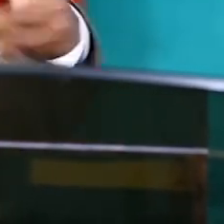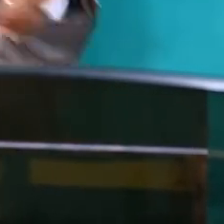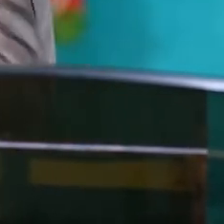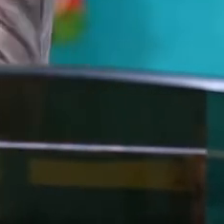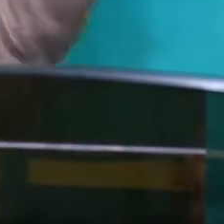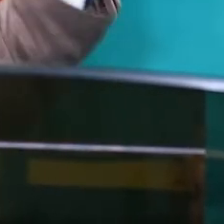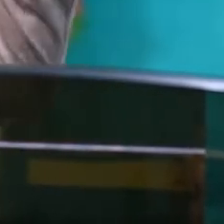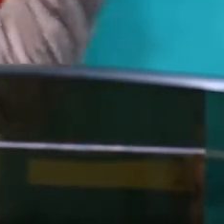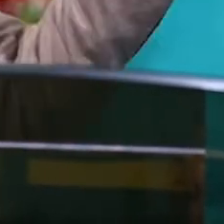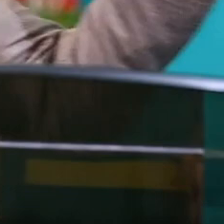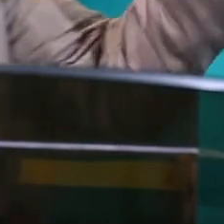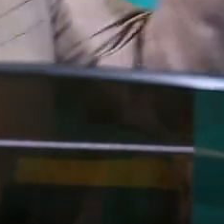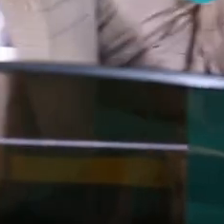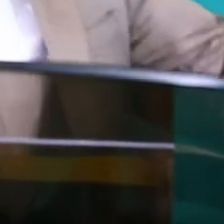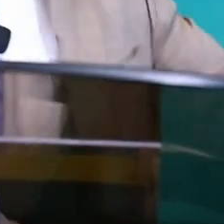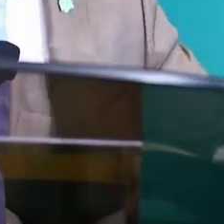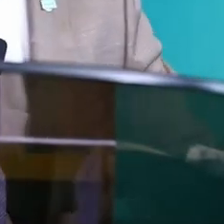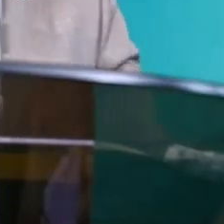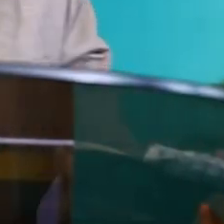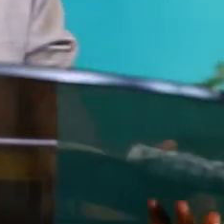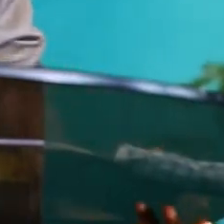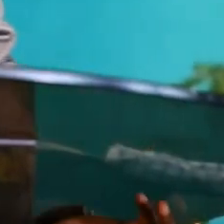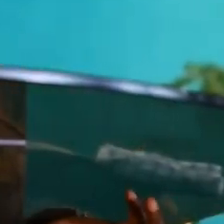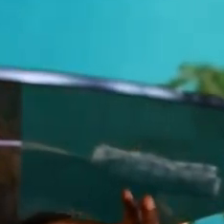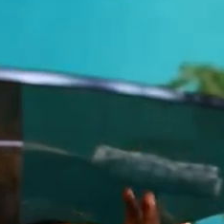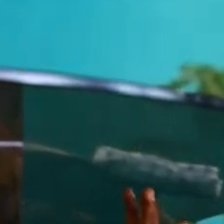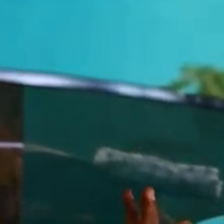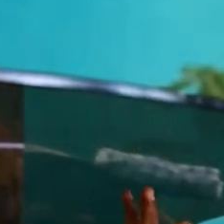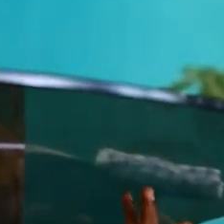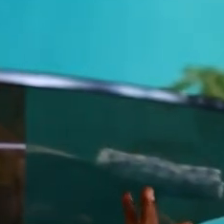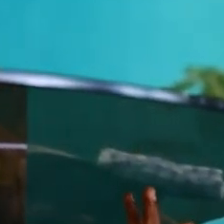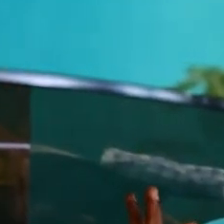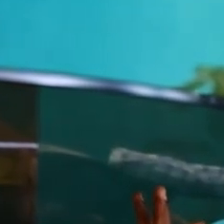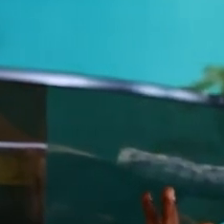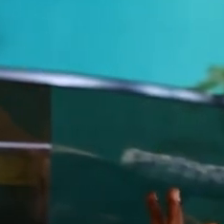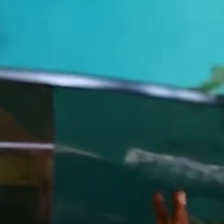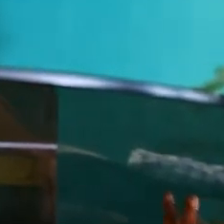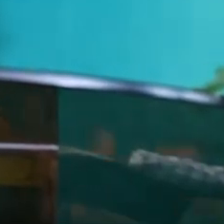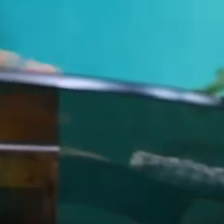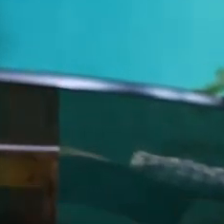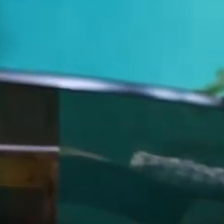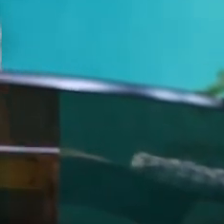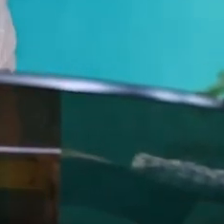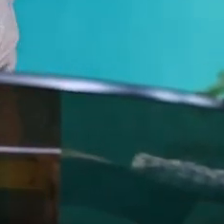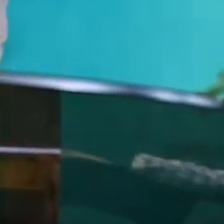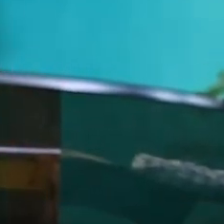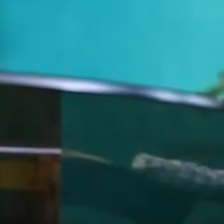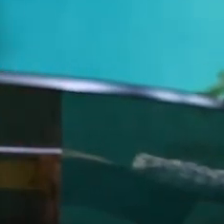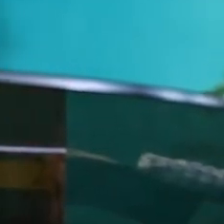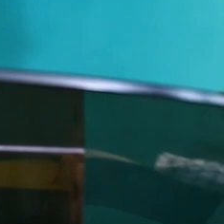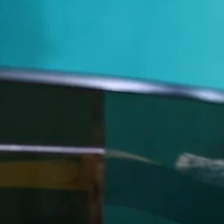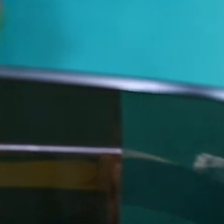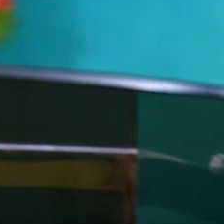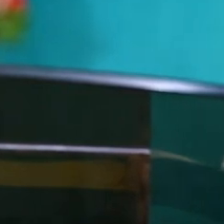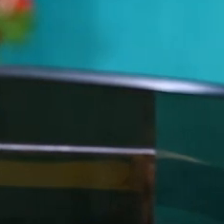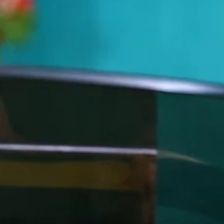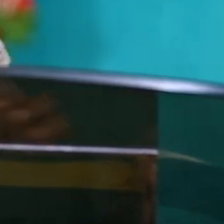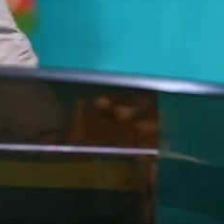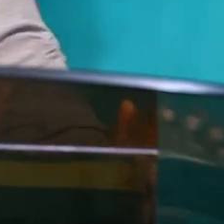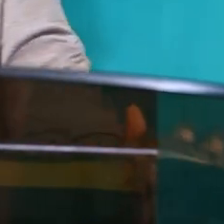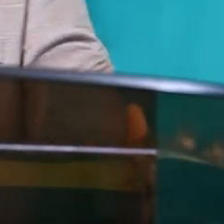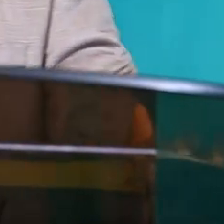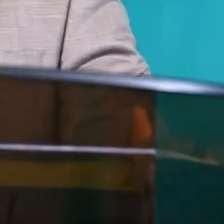in which they are developing their ideas. One of the important things that the